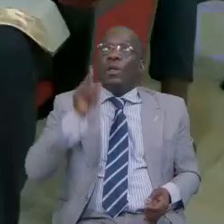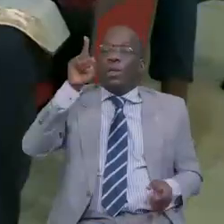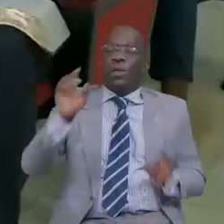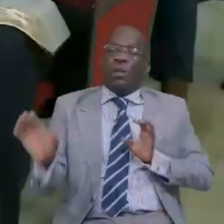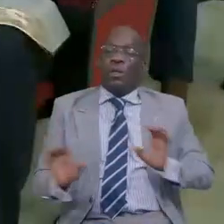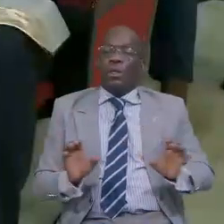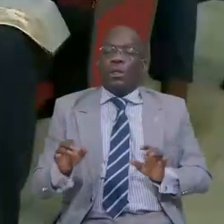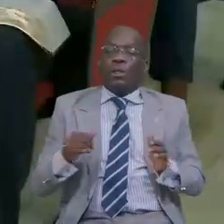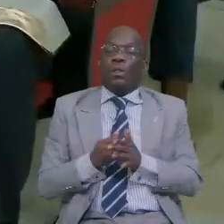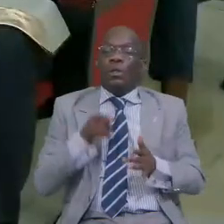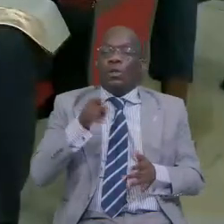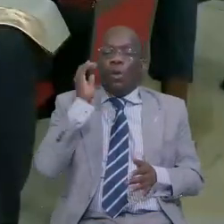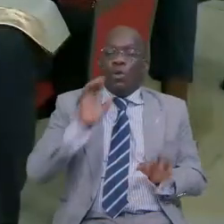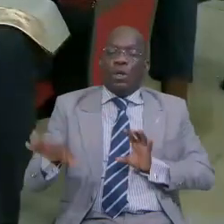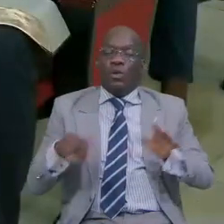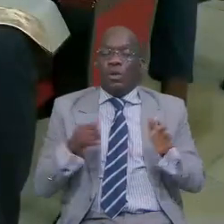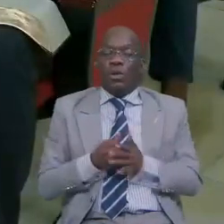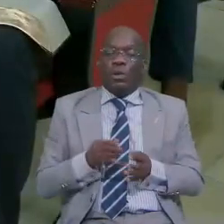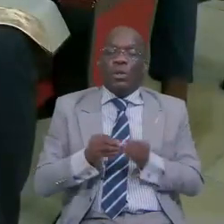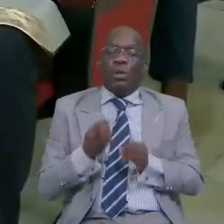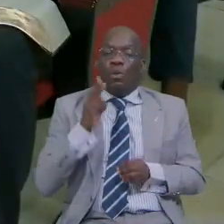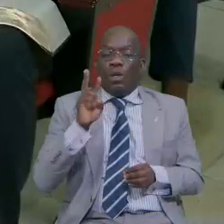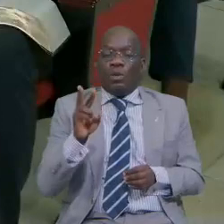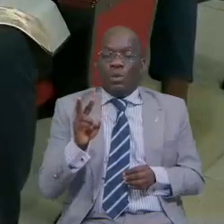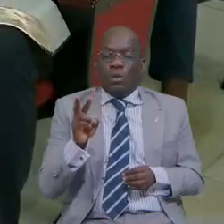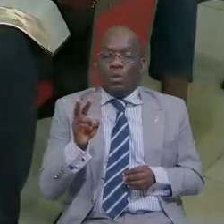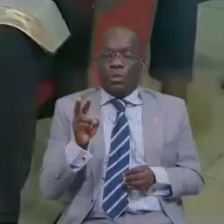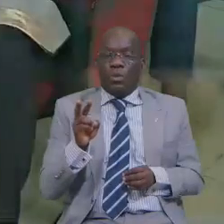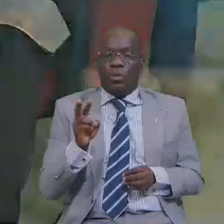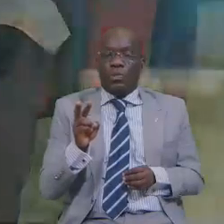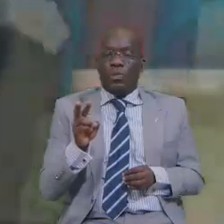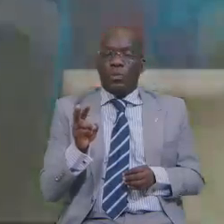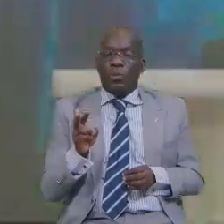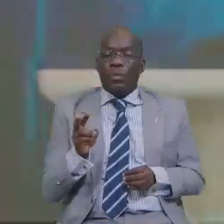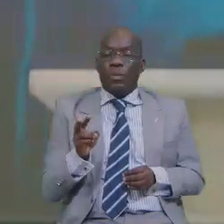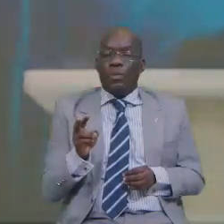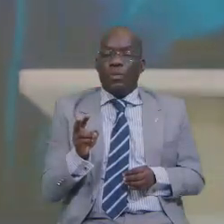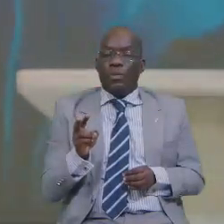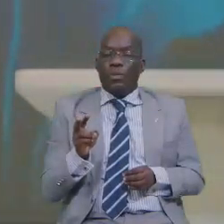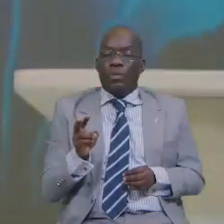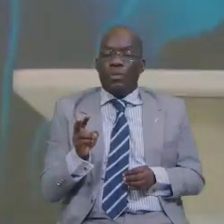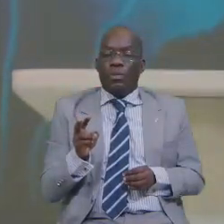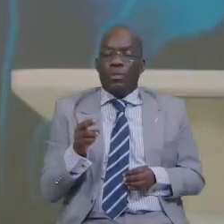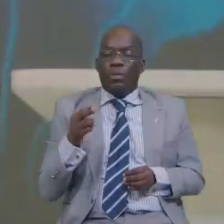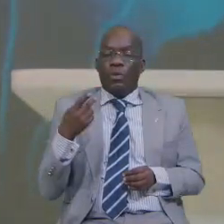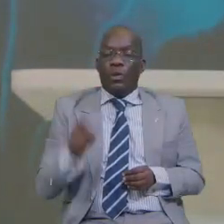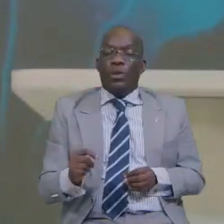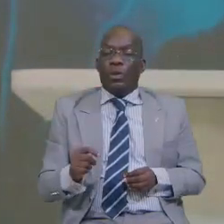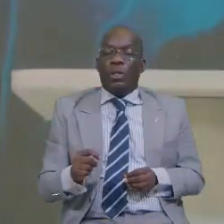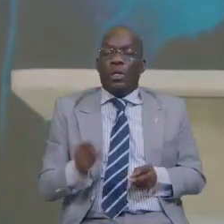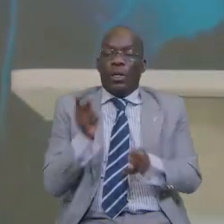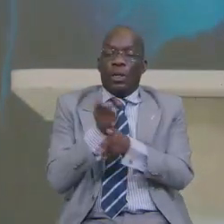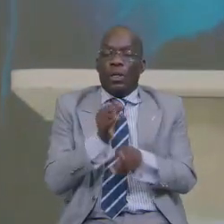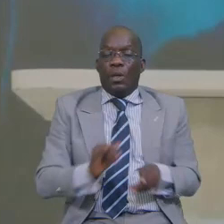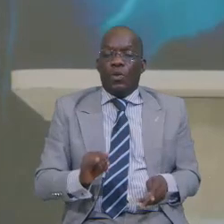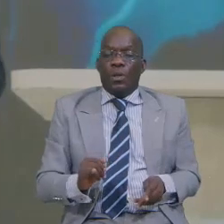it. Look at number two here. Number two, we're looking at the sustained